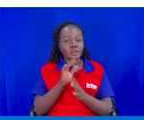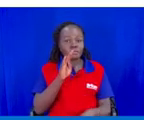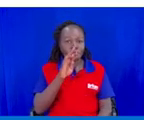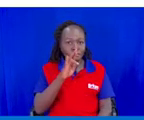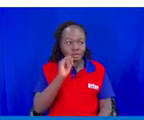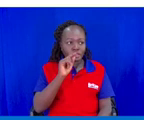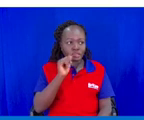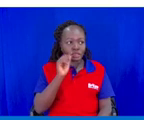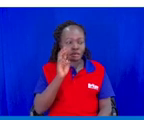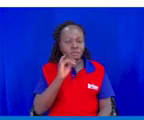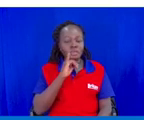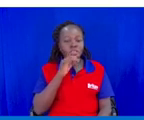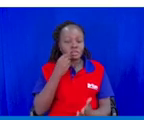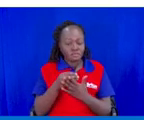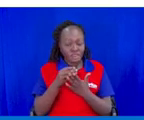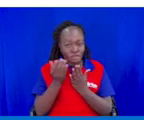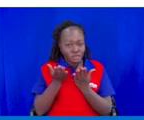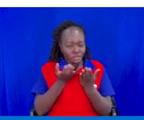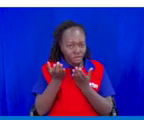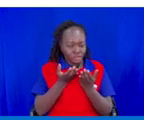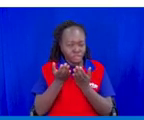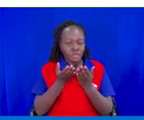in fact a financial services business.